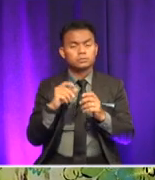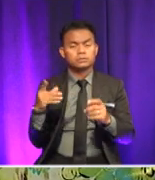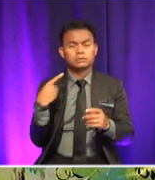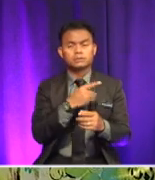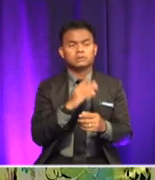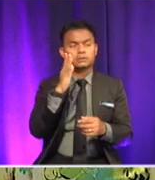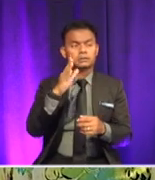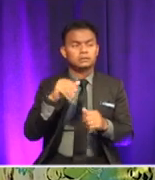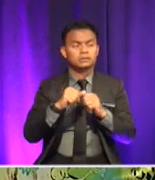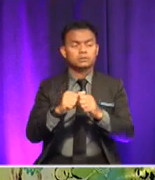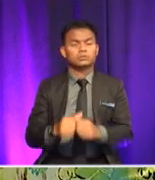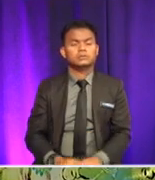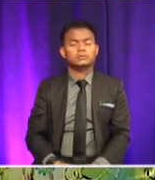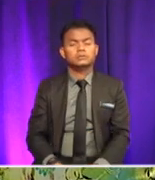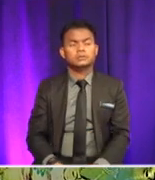then severely